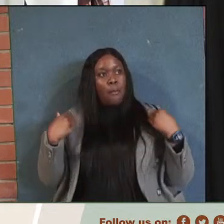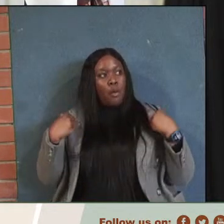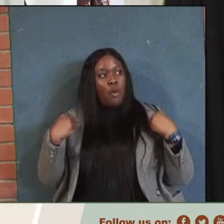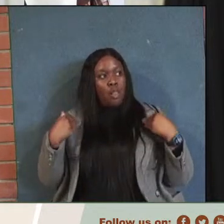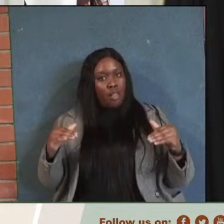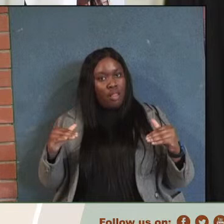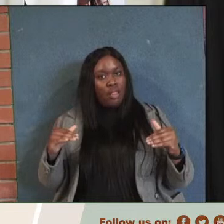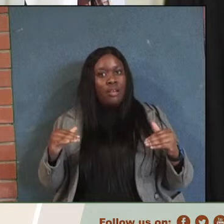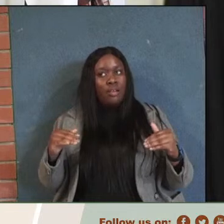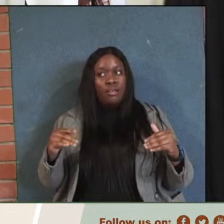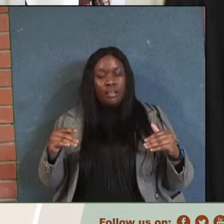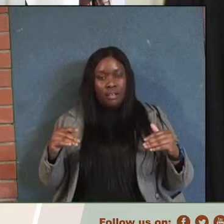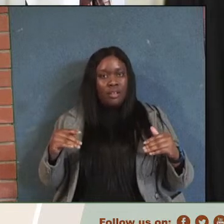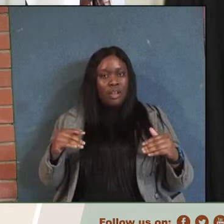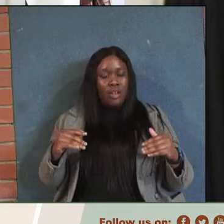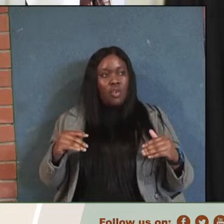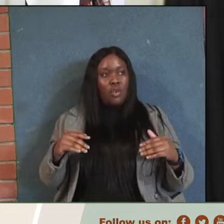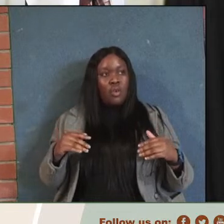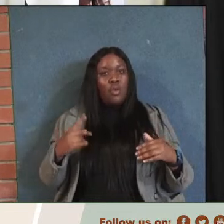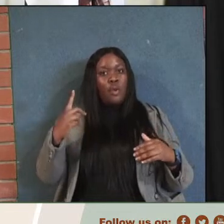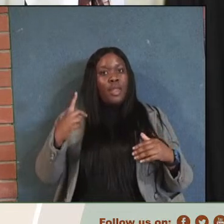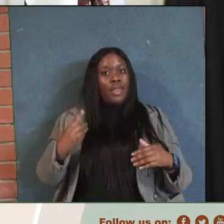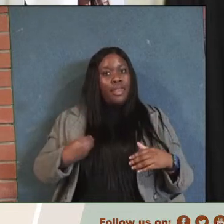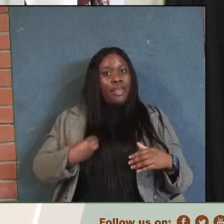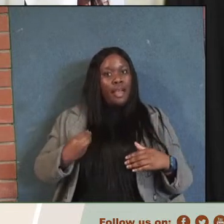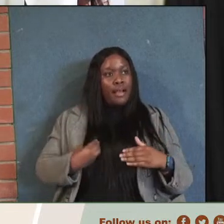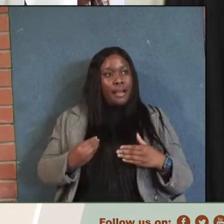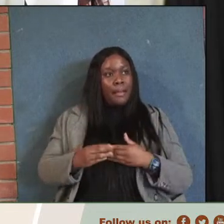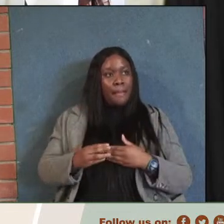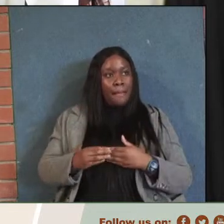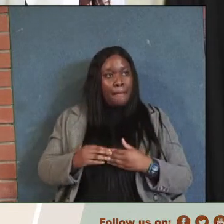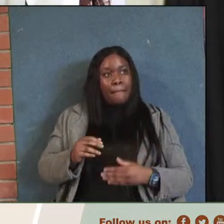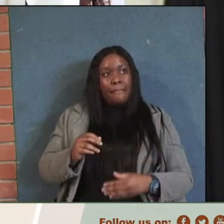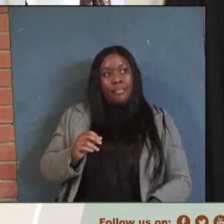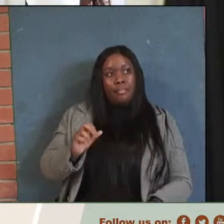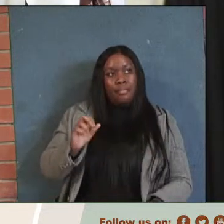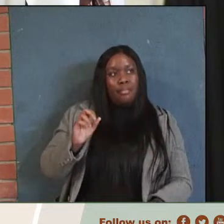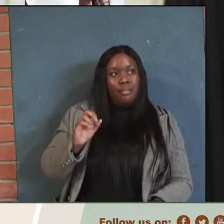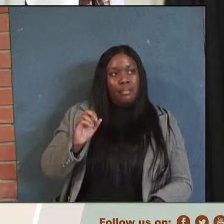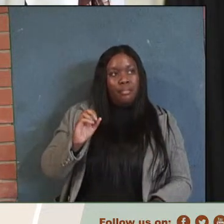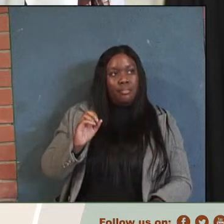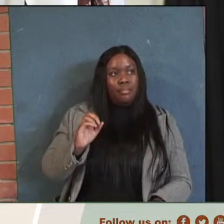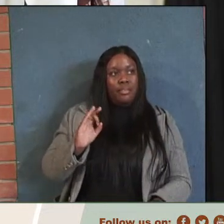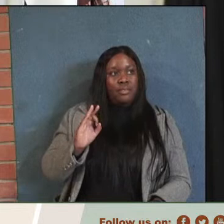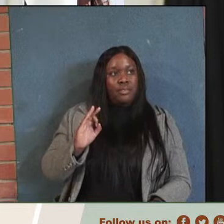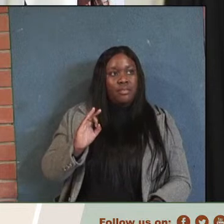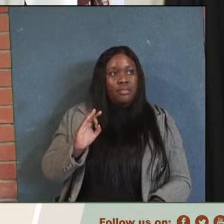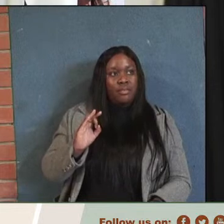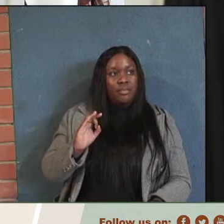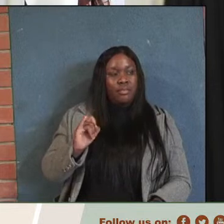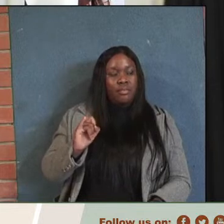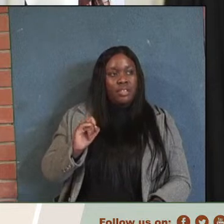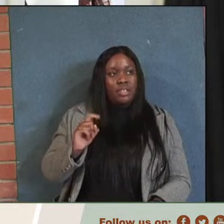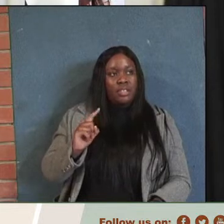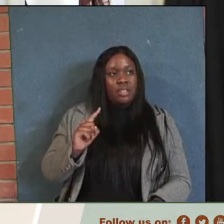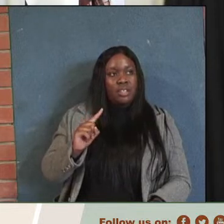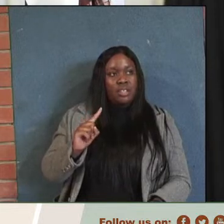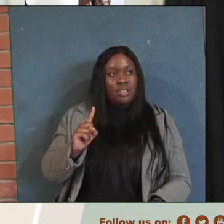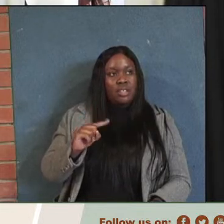young member of the provincial legislature, Comrade Fasia Hassan. Comrade Fasia